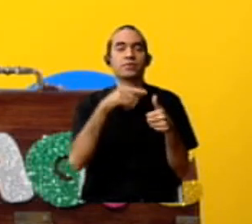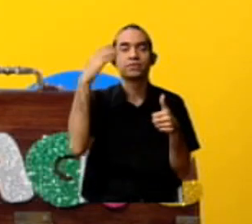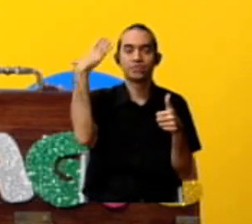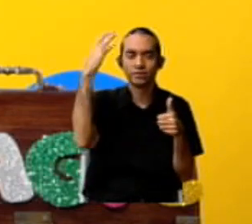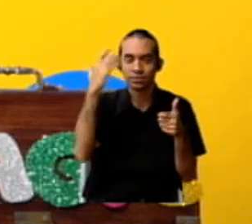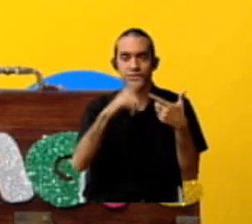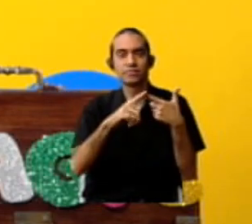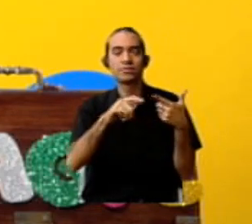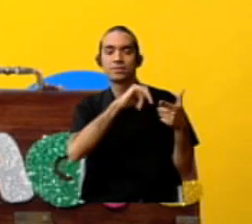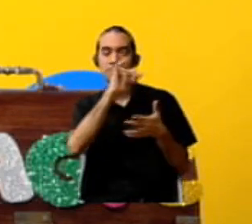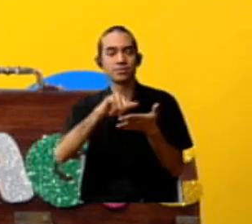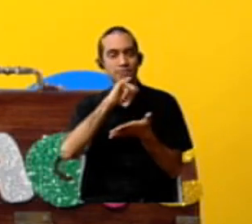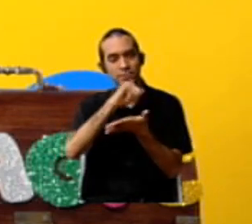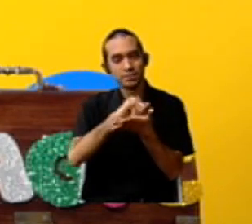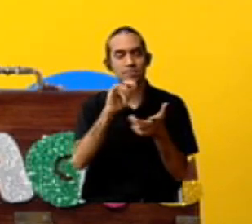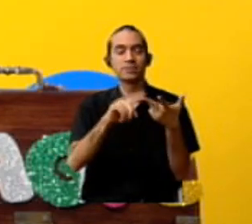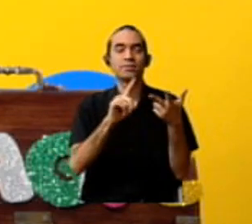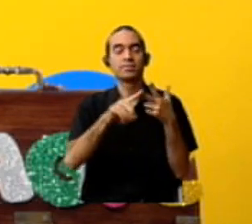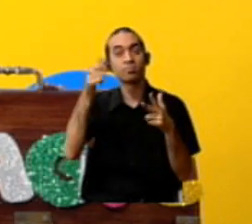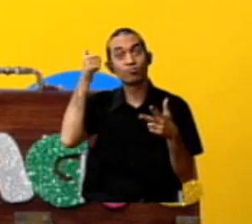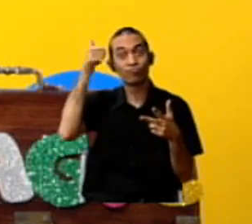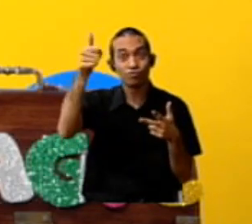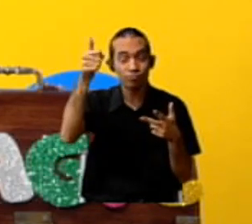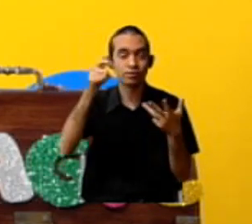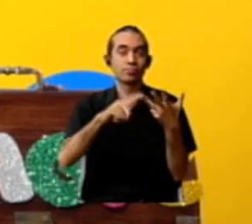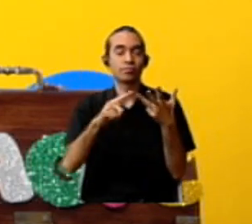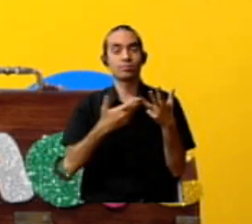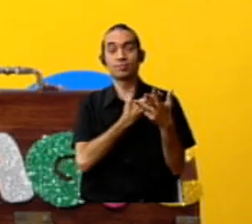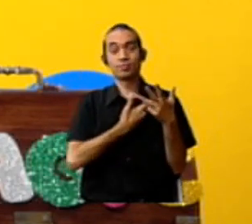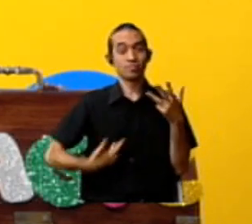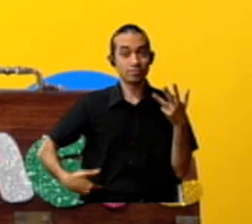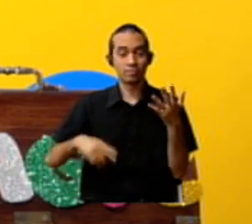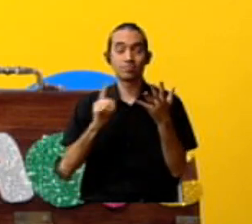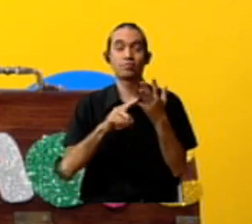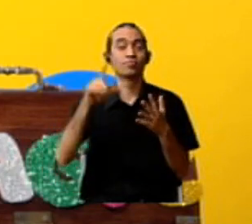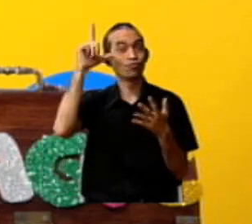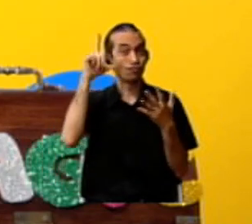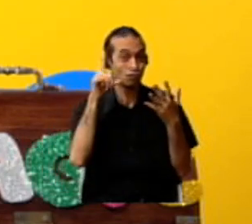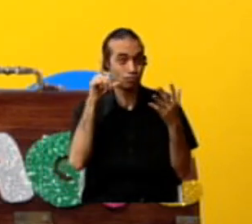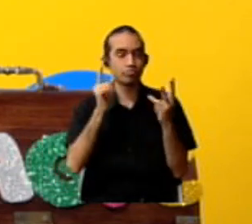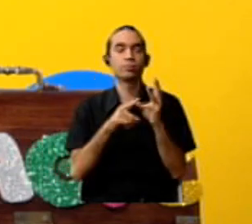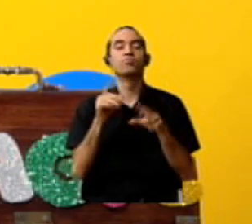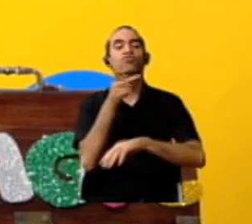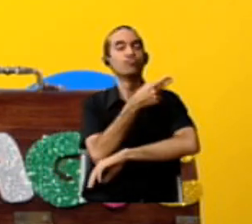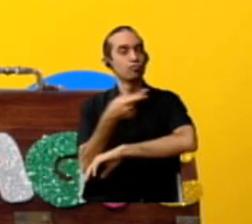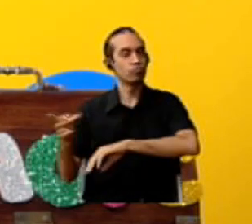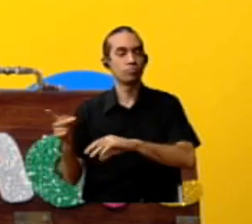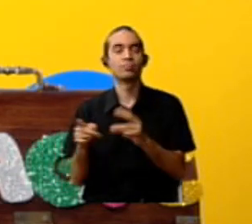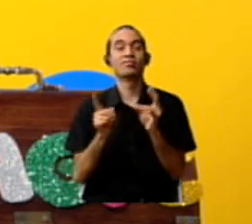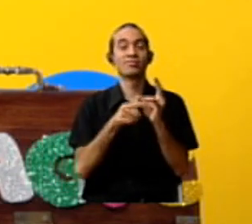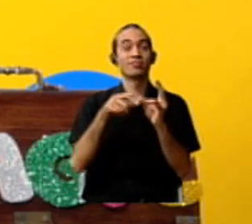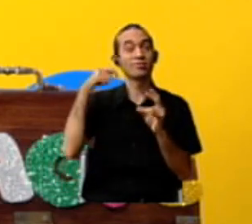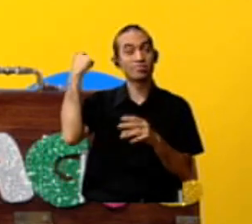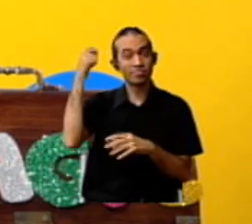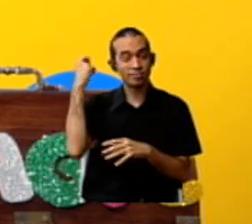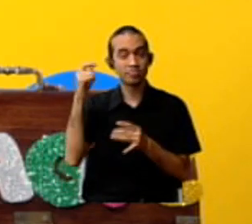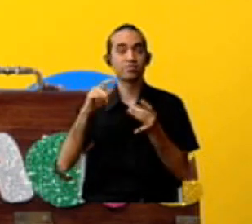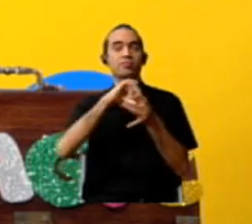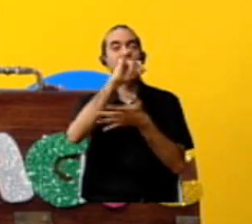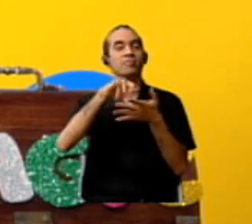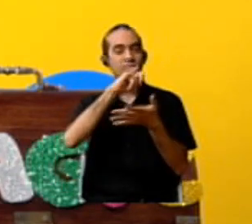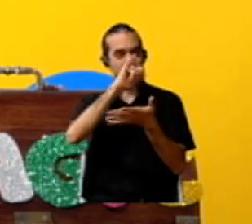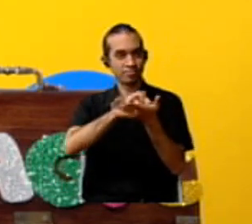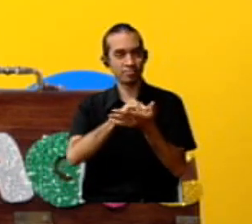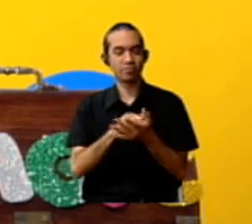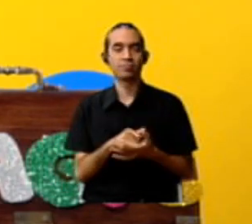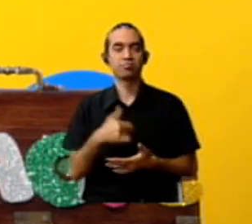Cartago, San Jose, Alajuela, Heredia, Limón, Punta Arenas, Guanacaste, and San Jose.